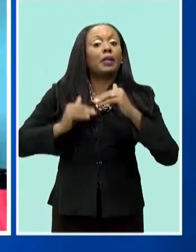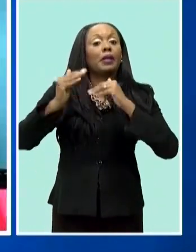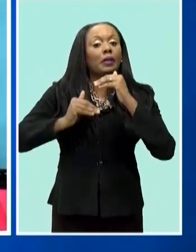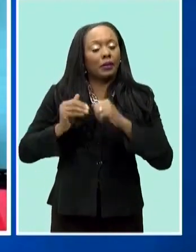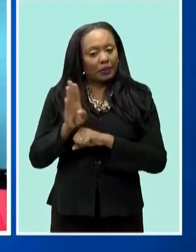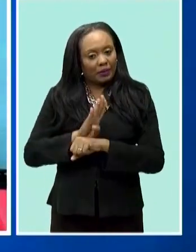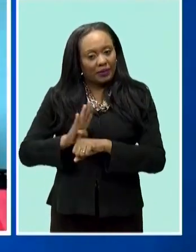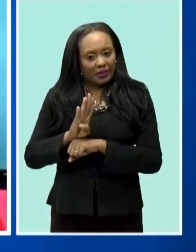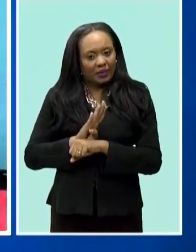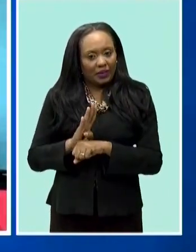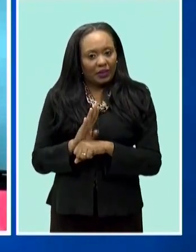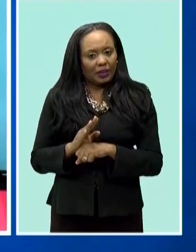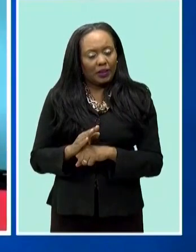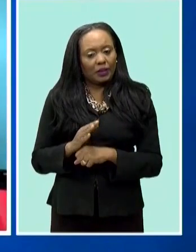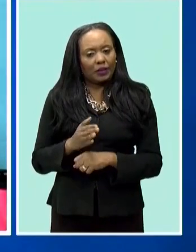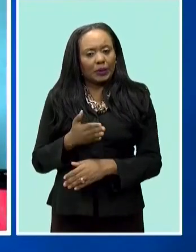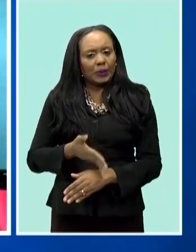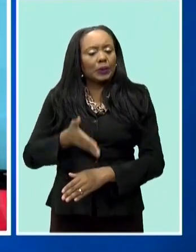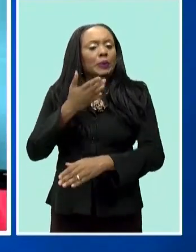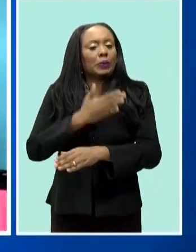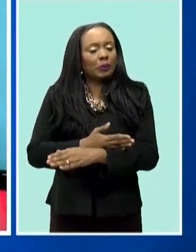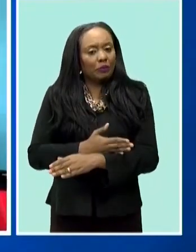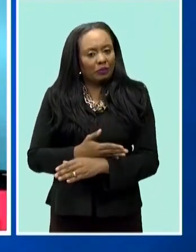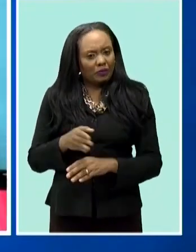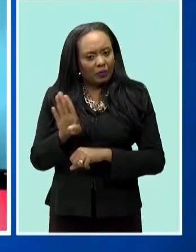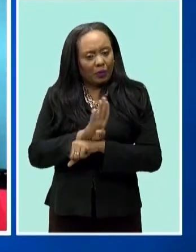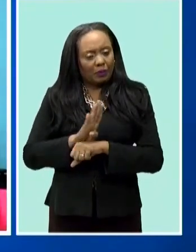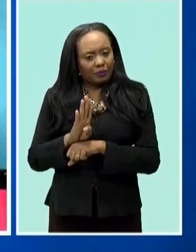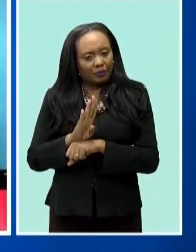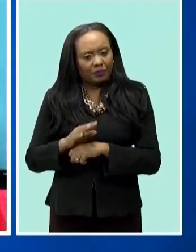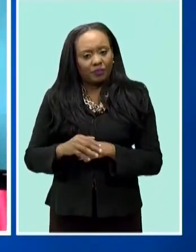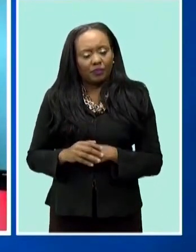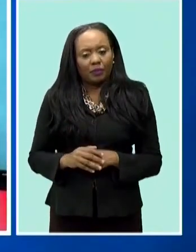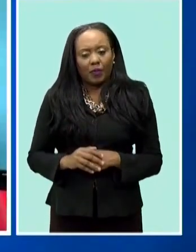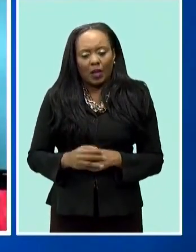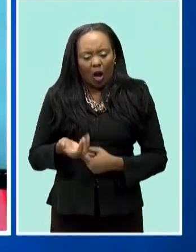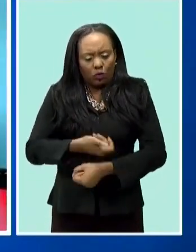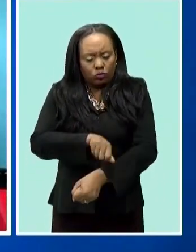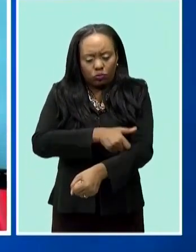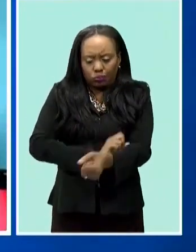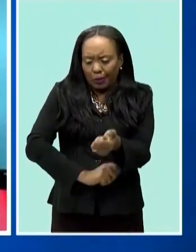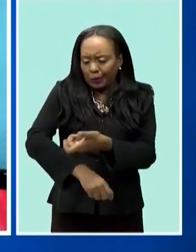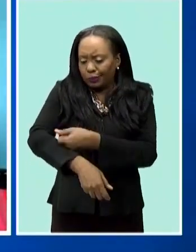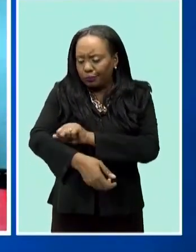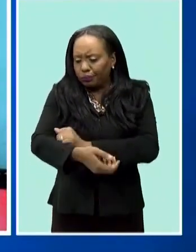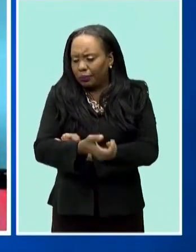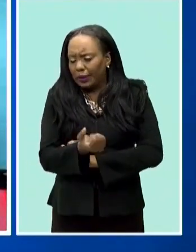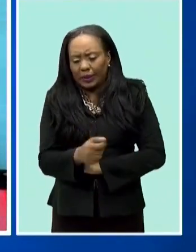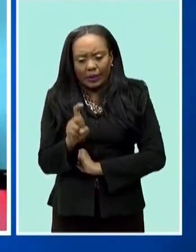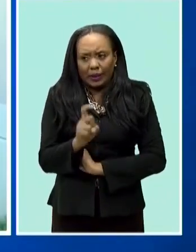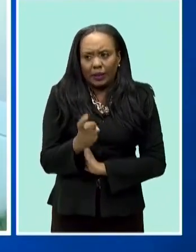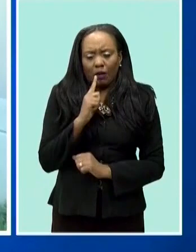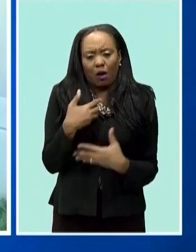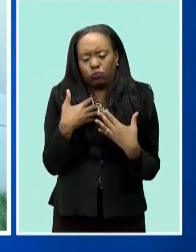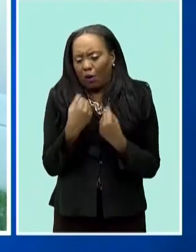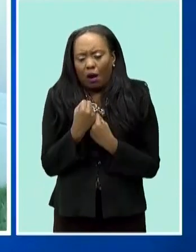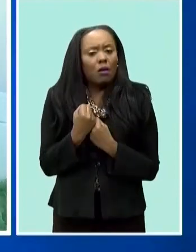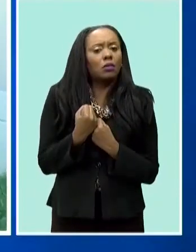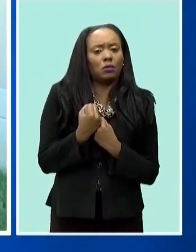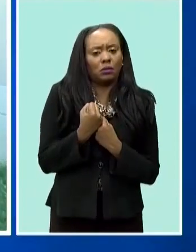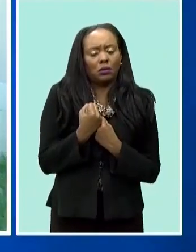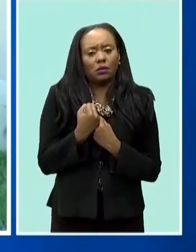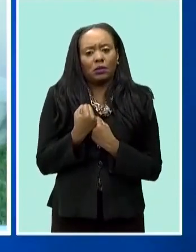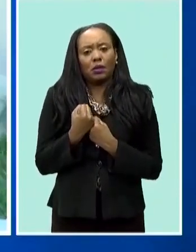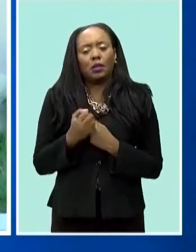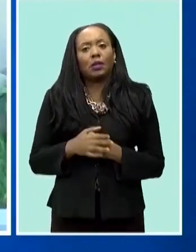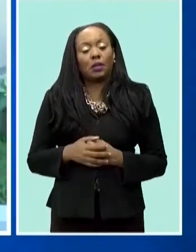They took to the task at a time when absolute and utter courage was required. Ms. Motley used